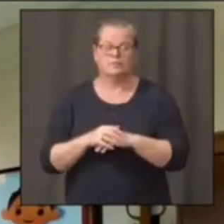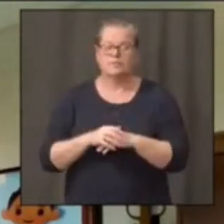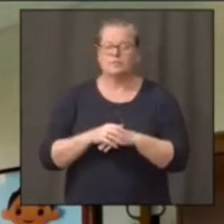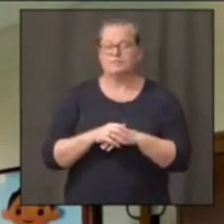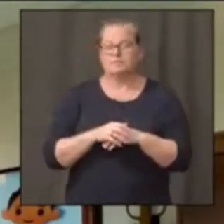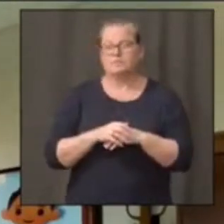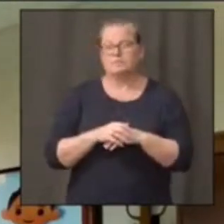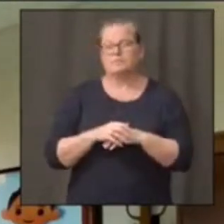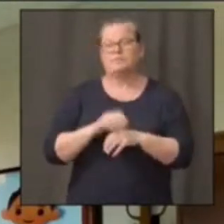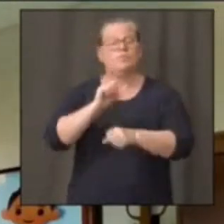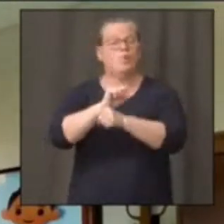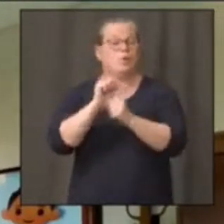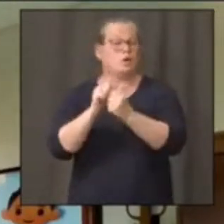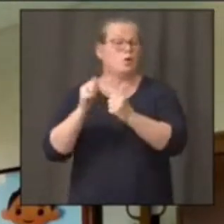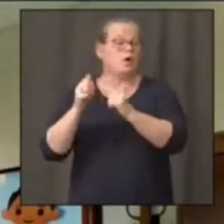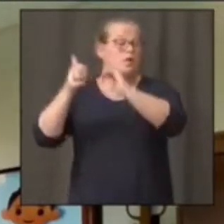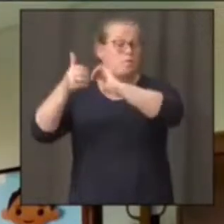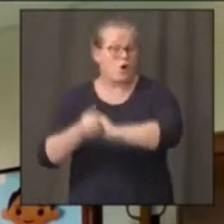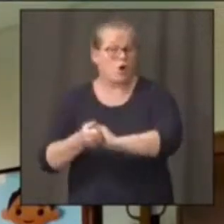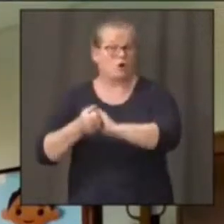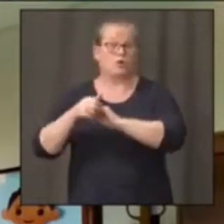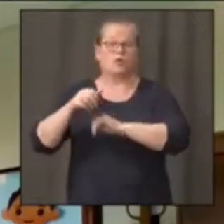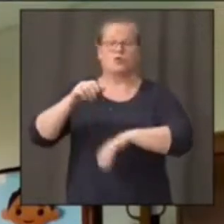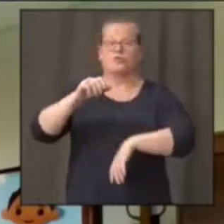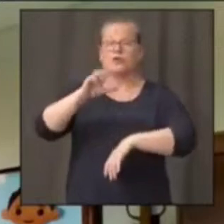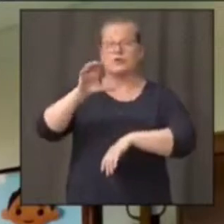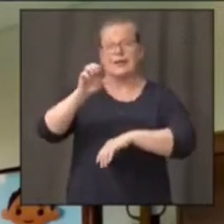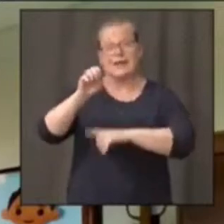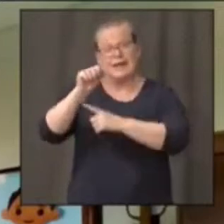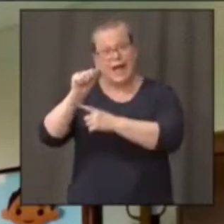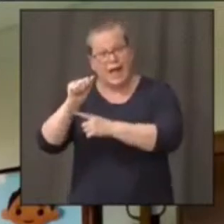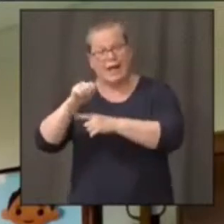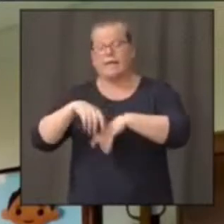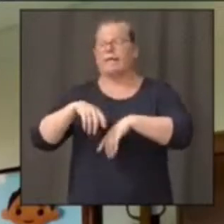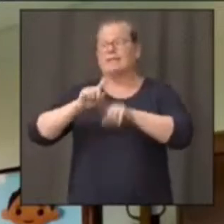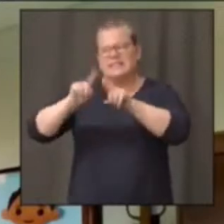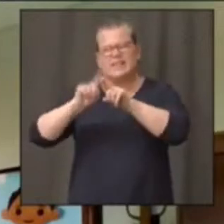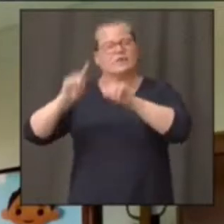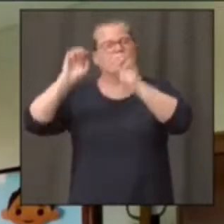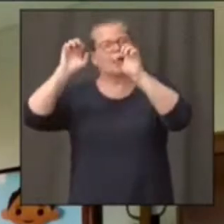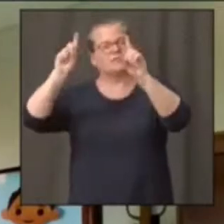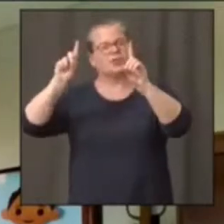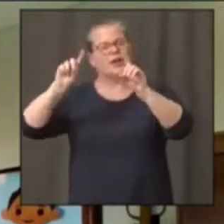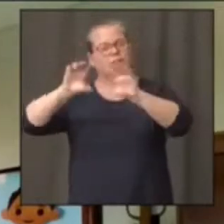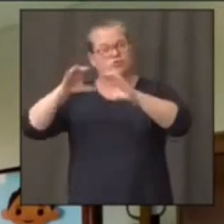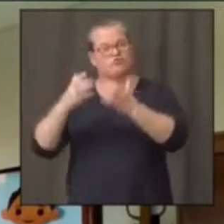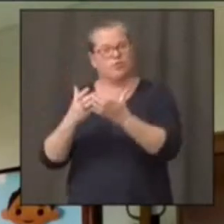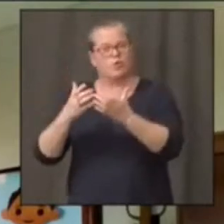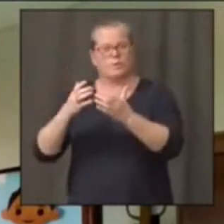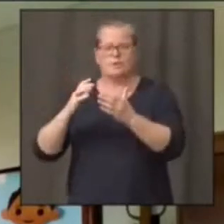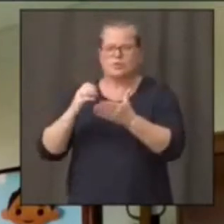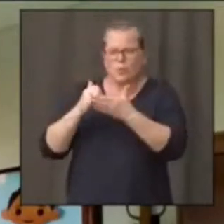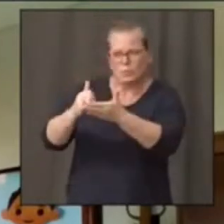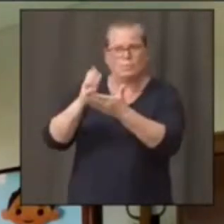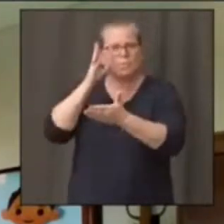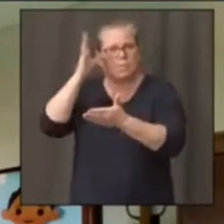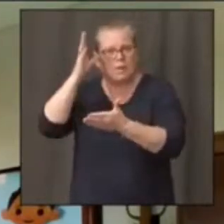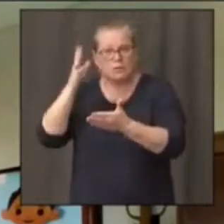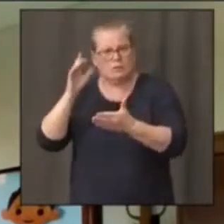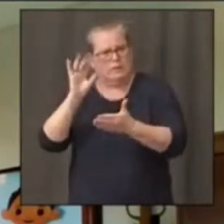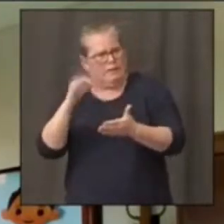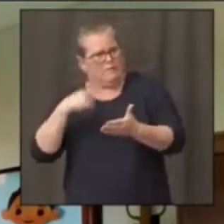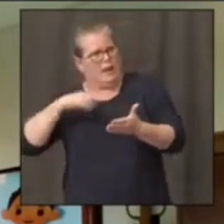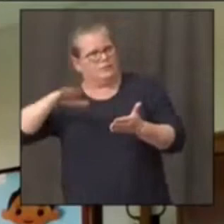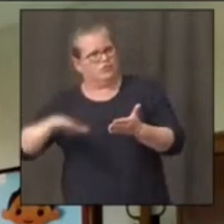CAPS, CEA, and AFT to put together some guidance with their input on what that might look like, keeping in mind that